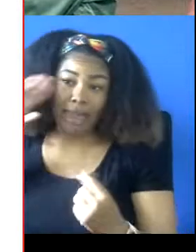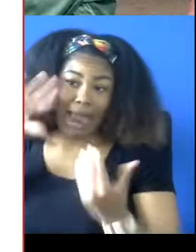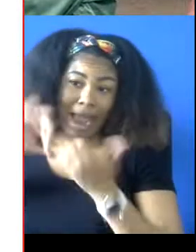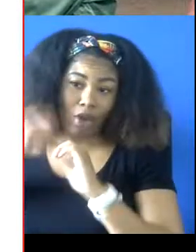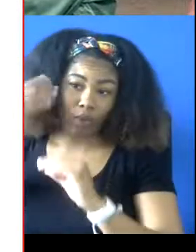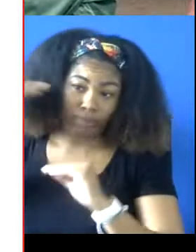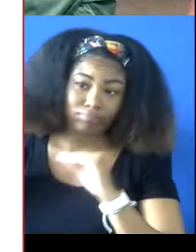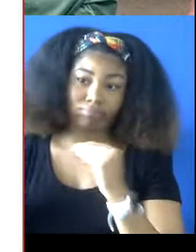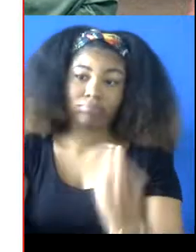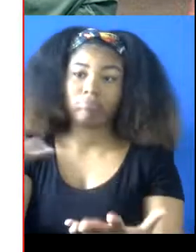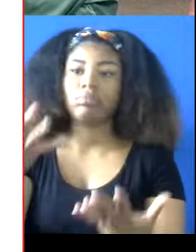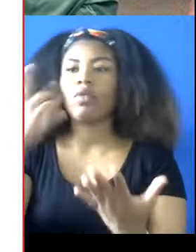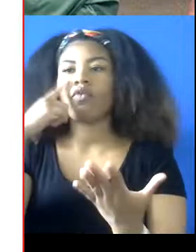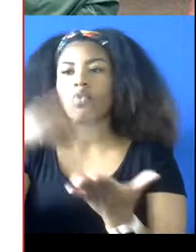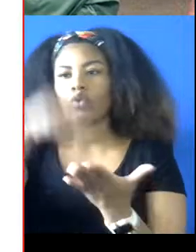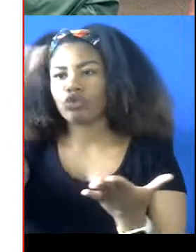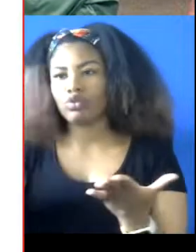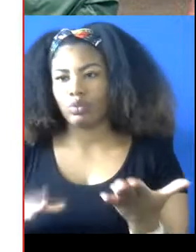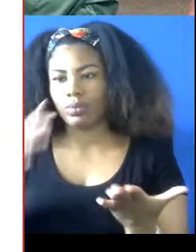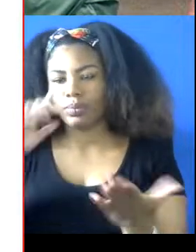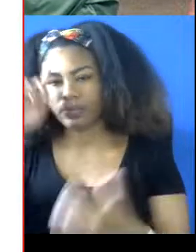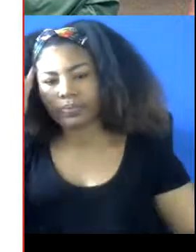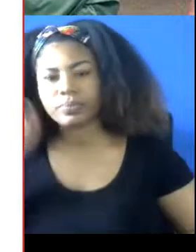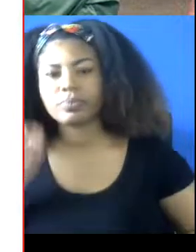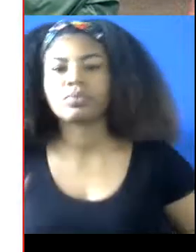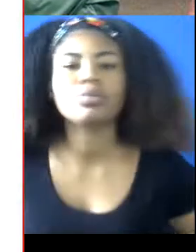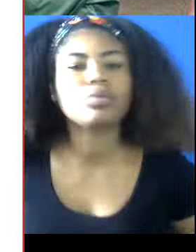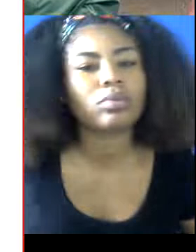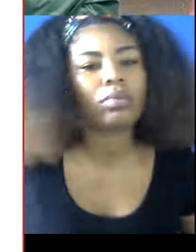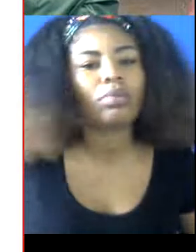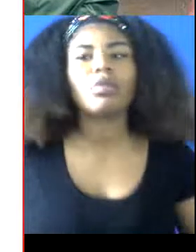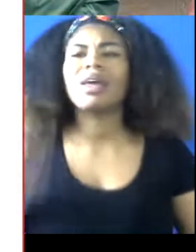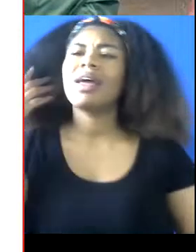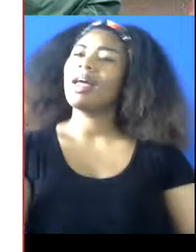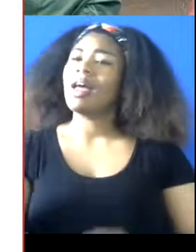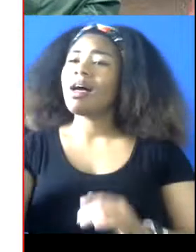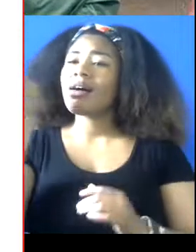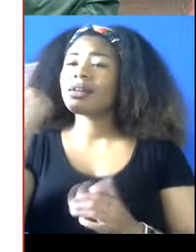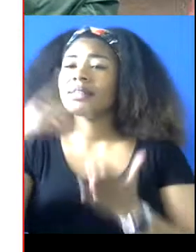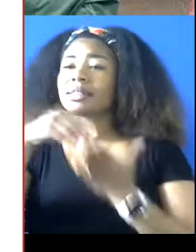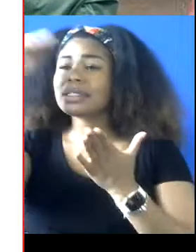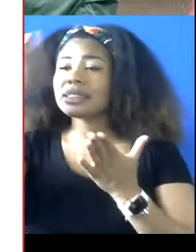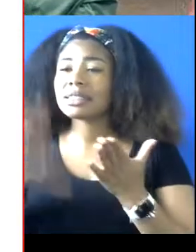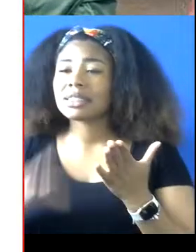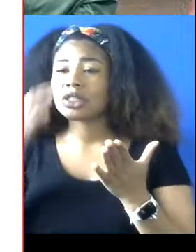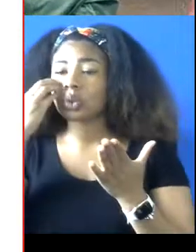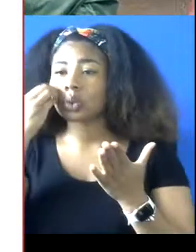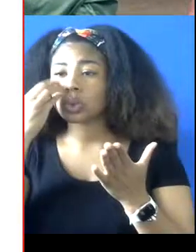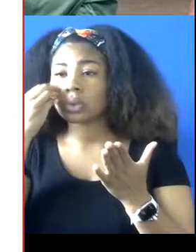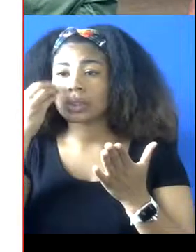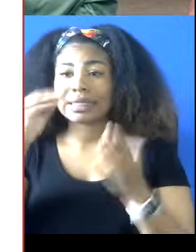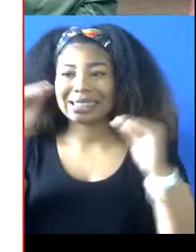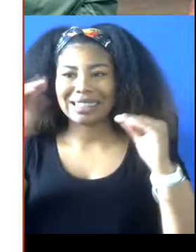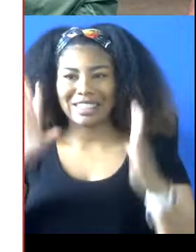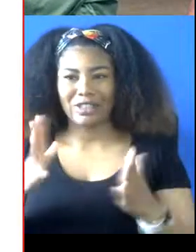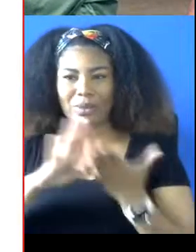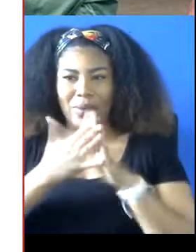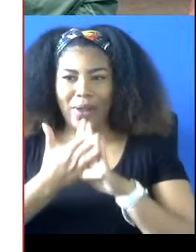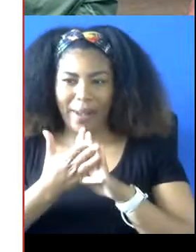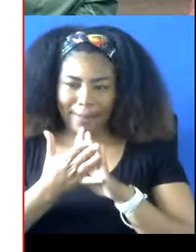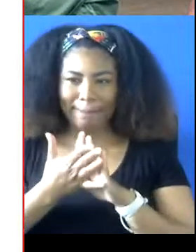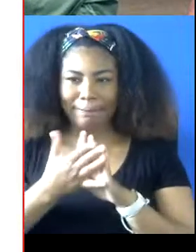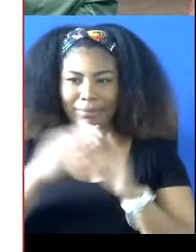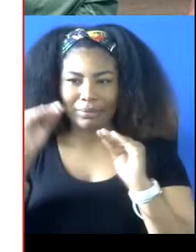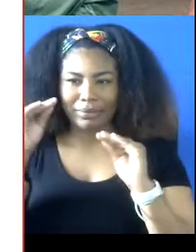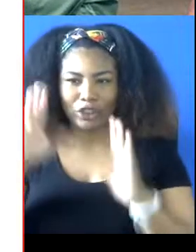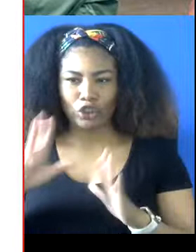So, this is something that we talk to our candidates about to understand the concept of synergy. And